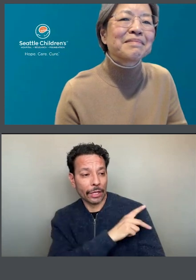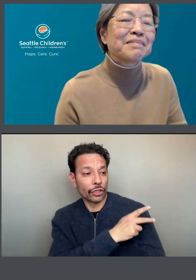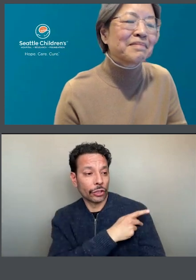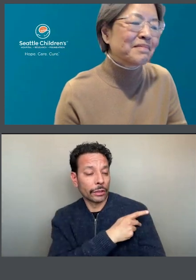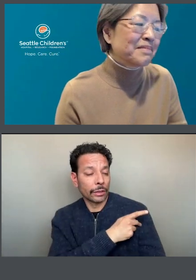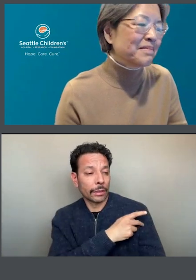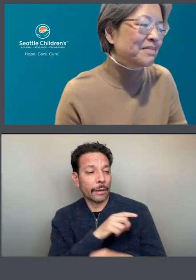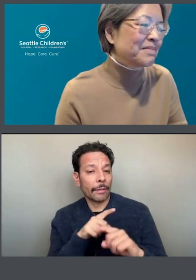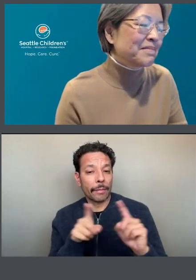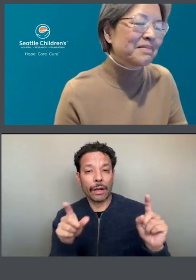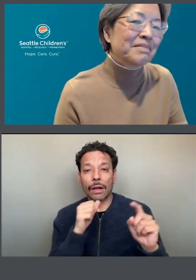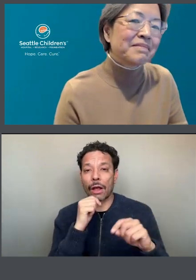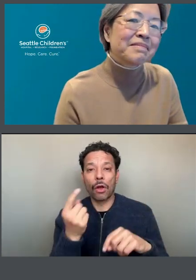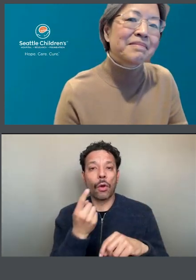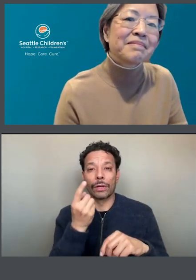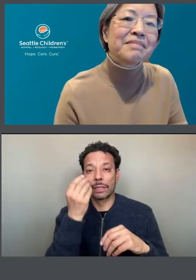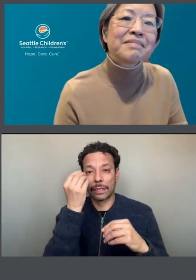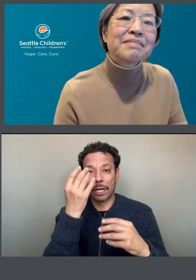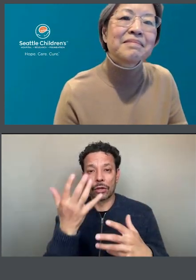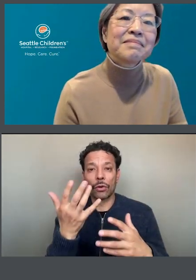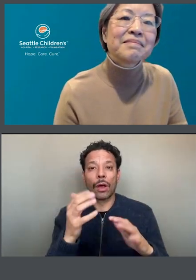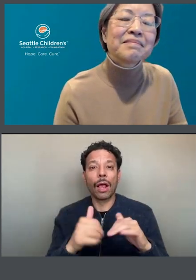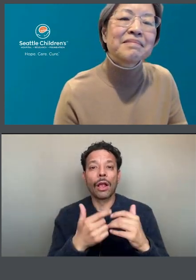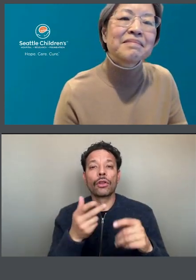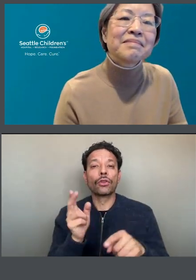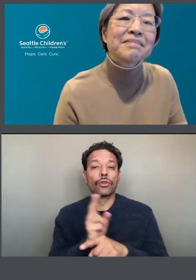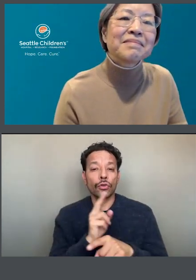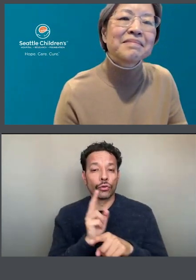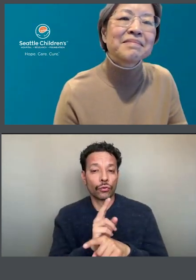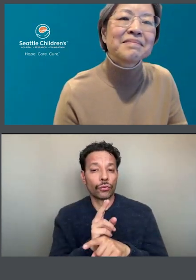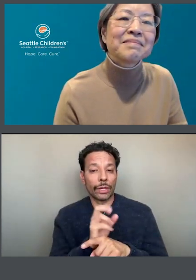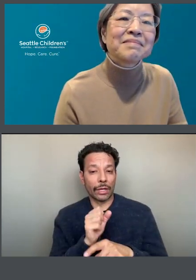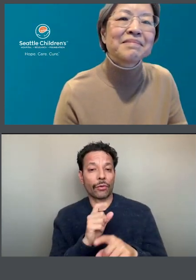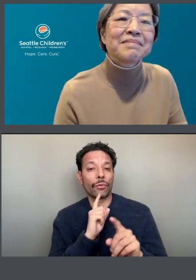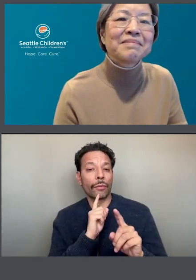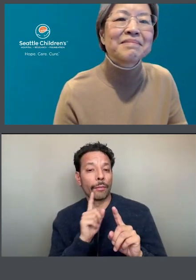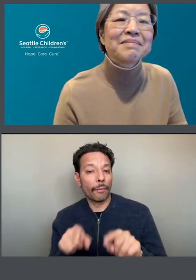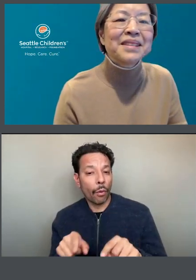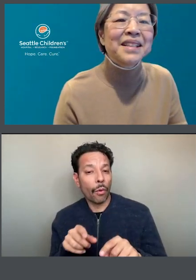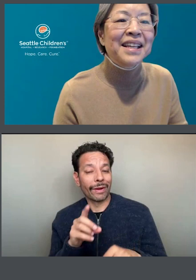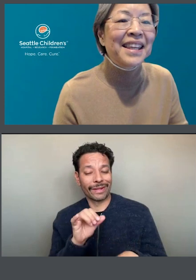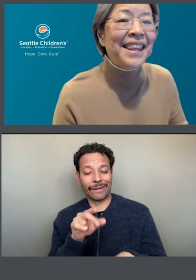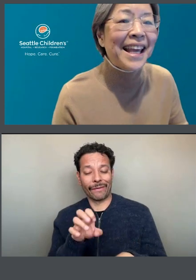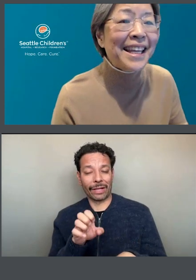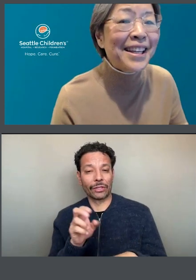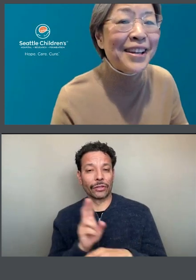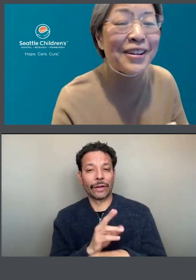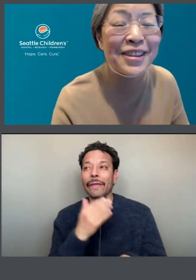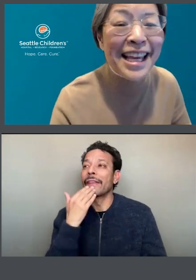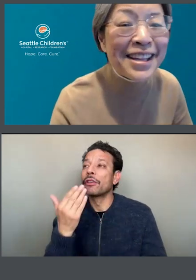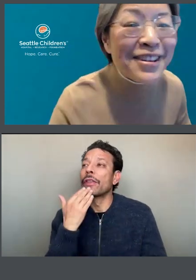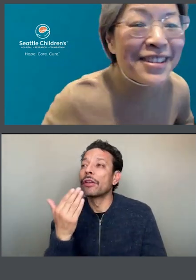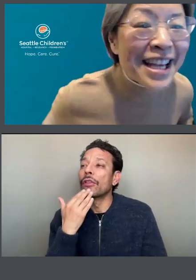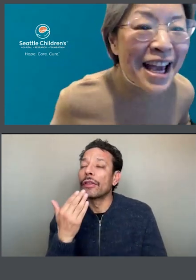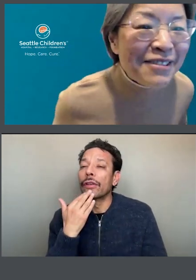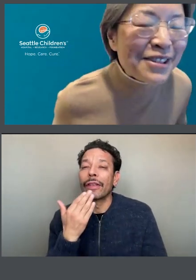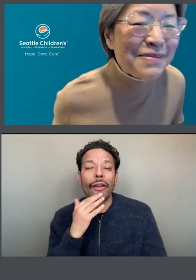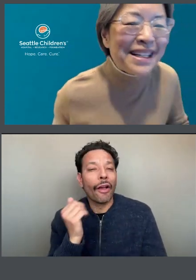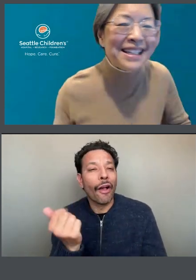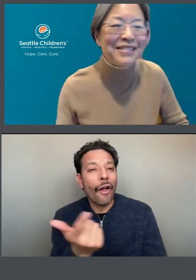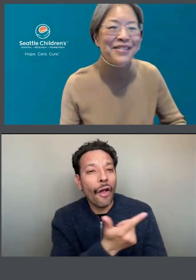patients, but it doesn't always tell you how useful they're going to report that the device is. Thank you. Thank you